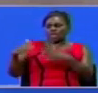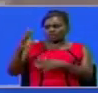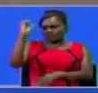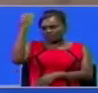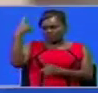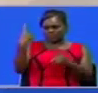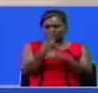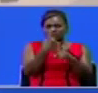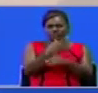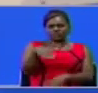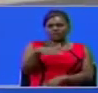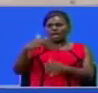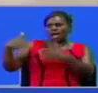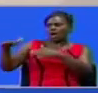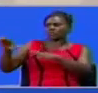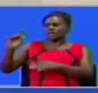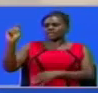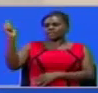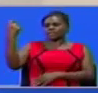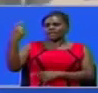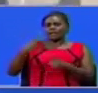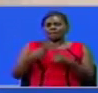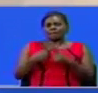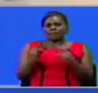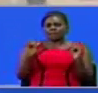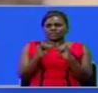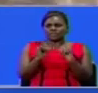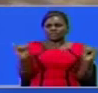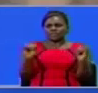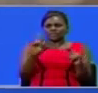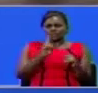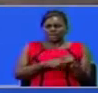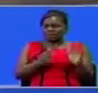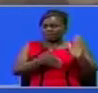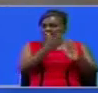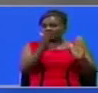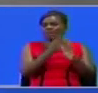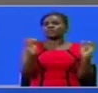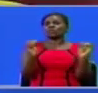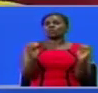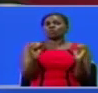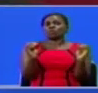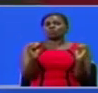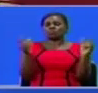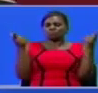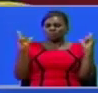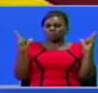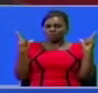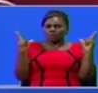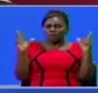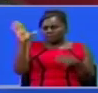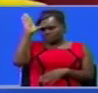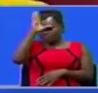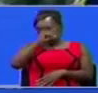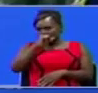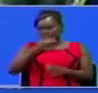various destinations outside of Kenya. However, the clearance duration has not been as fast, and sometimes cargo in transit has gone